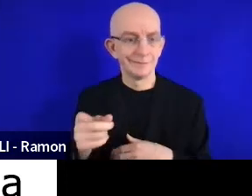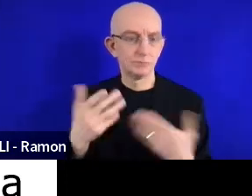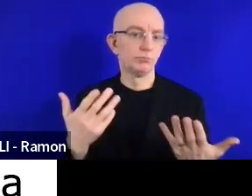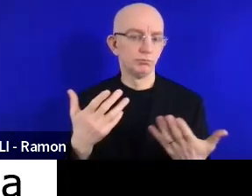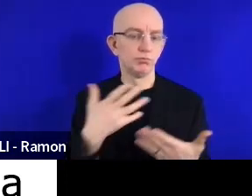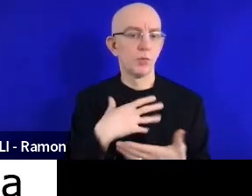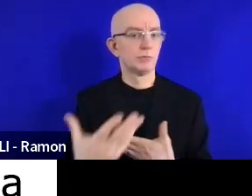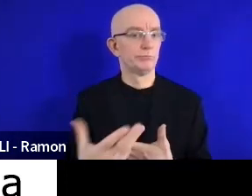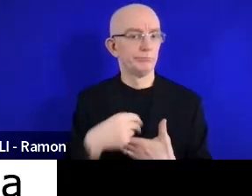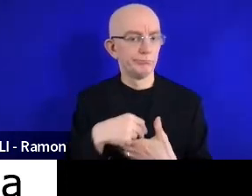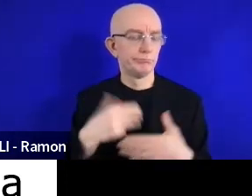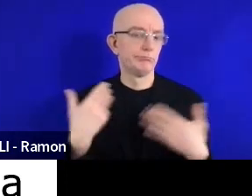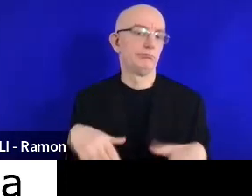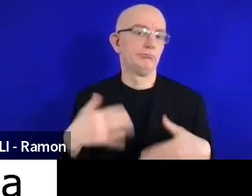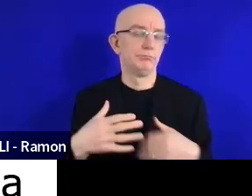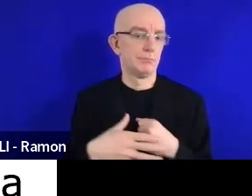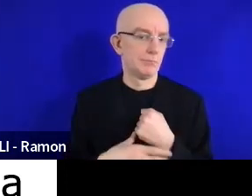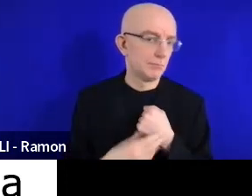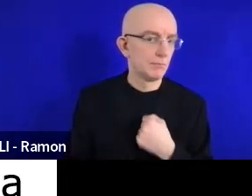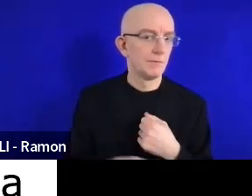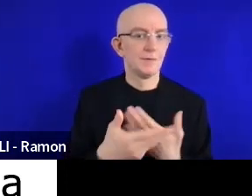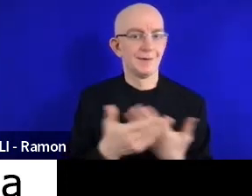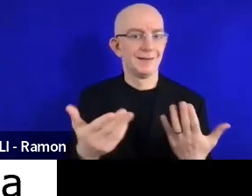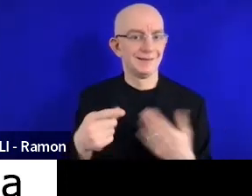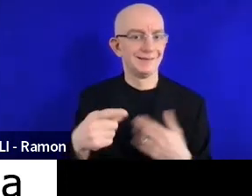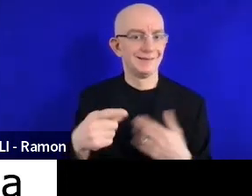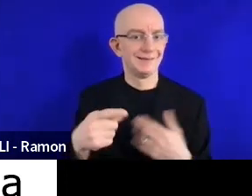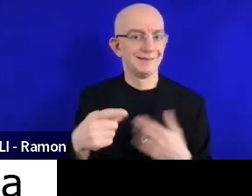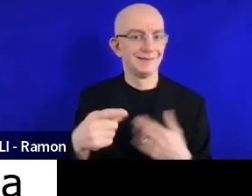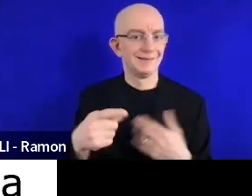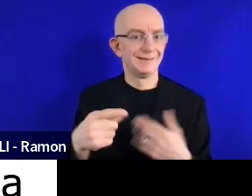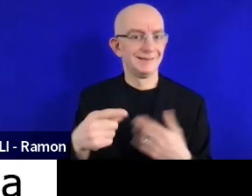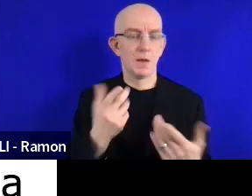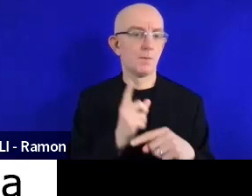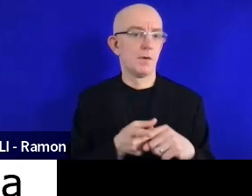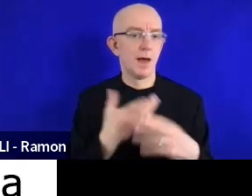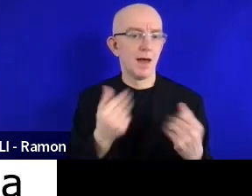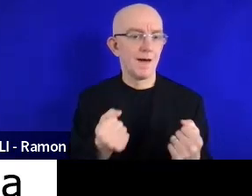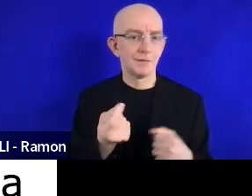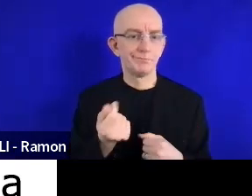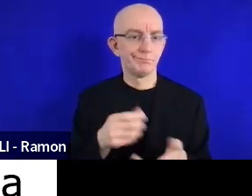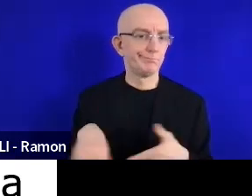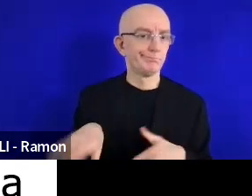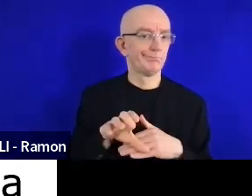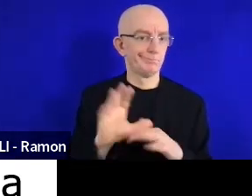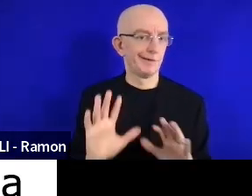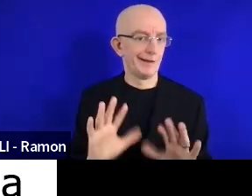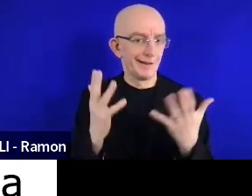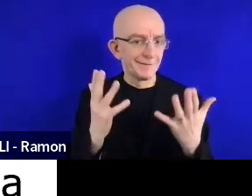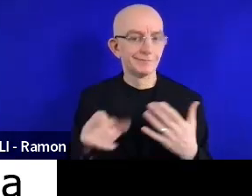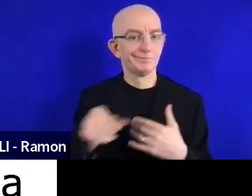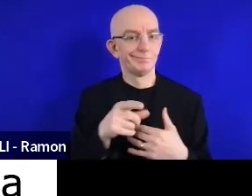factors, disability category that someone had, food insecurity, limited dietary